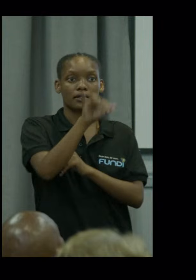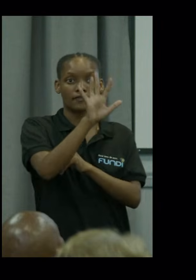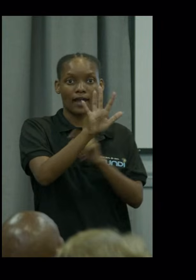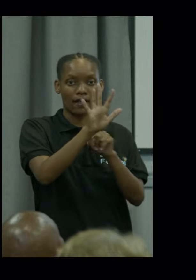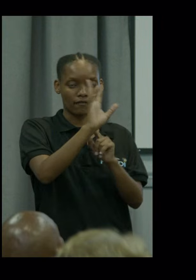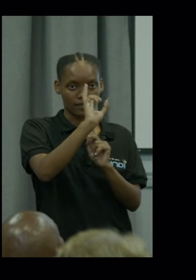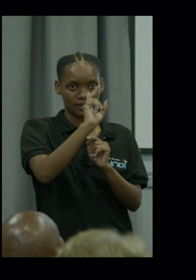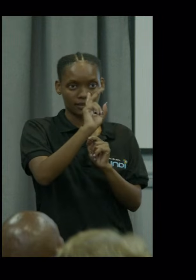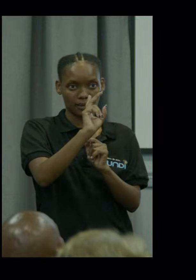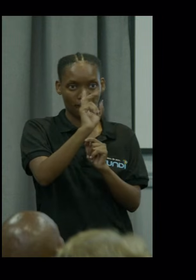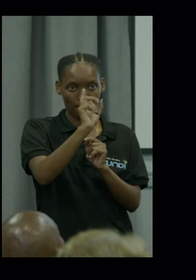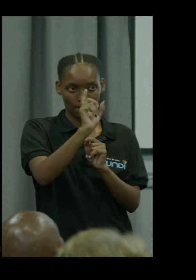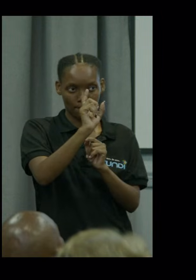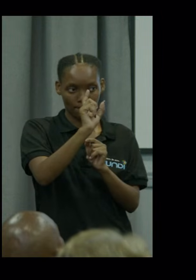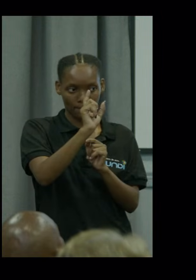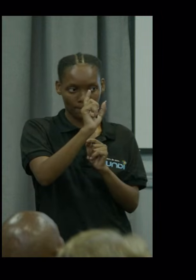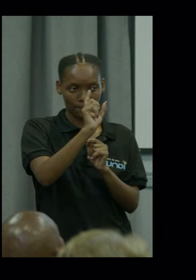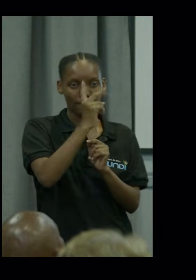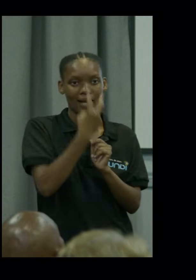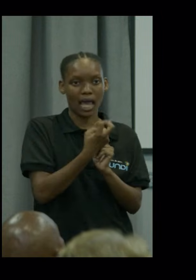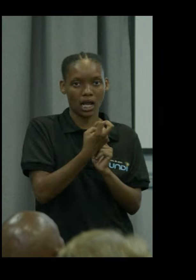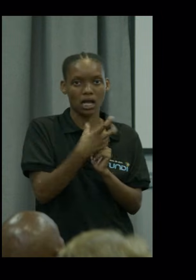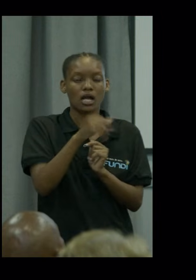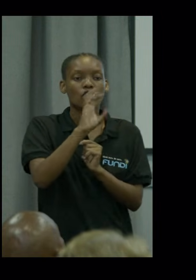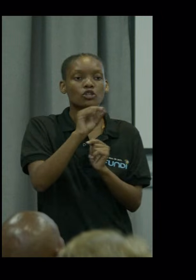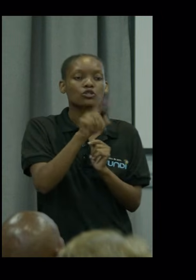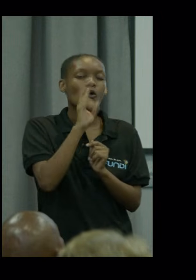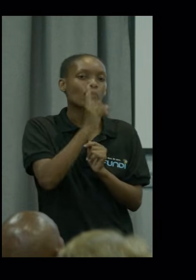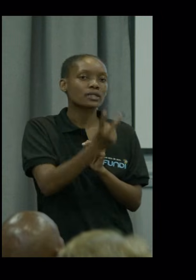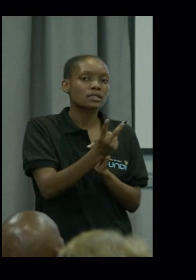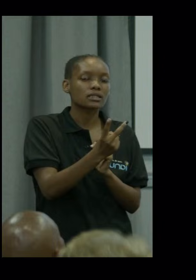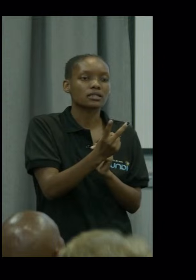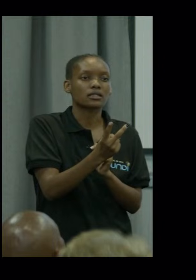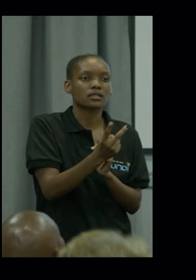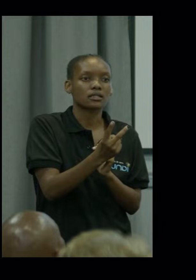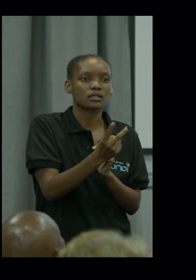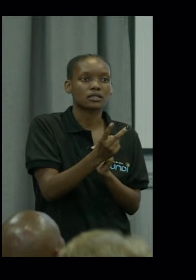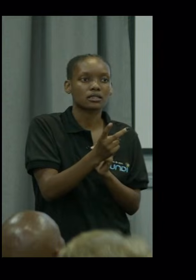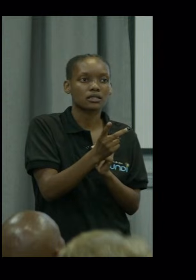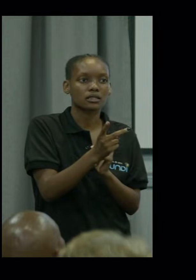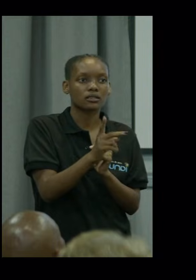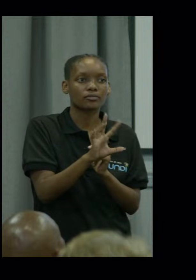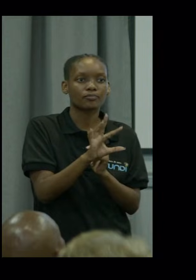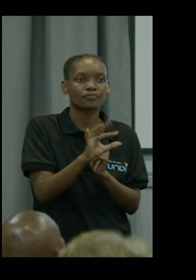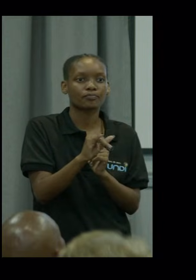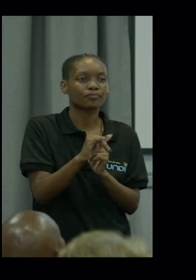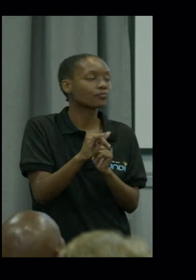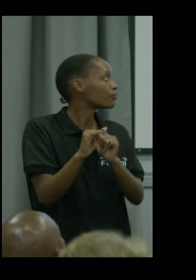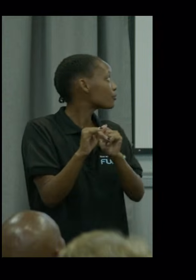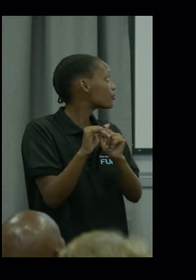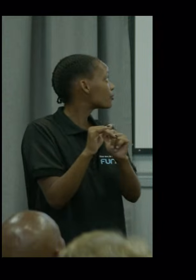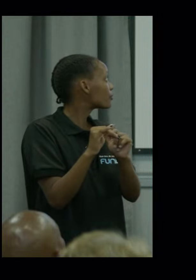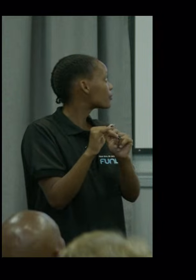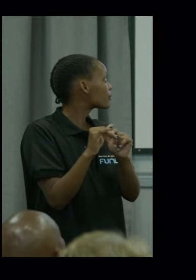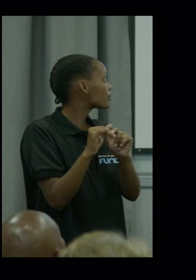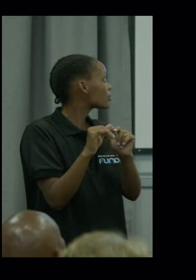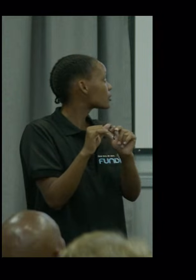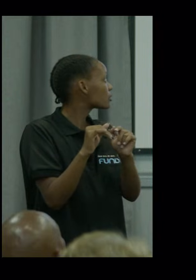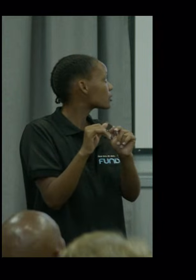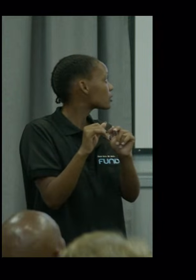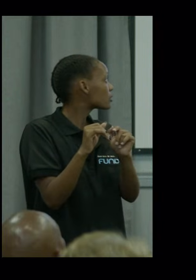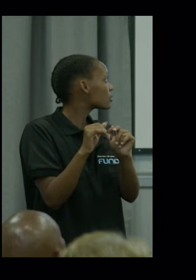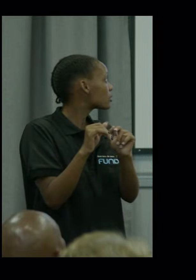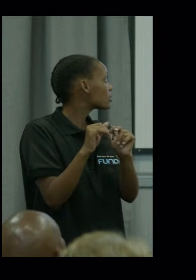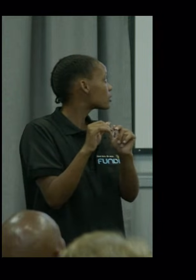black. And so here we see the trend lines, the cubic trend lines for